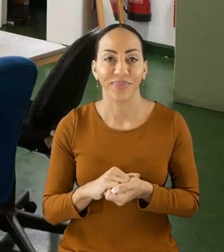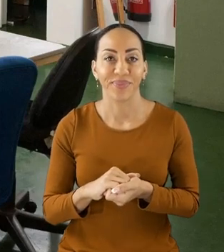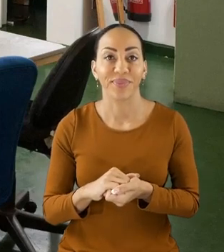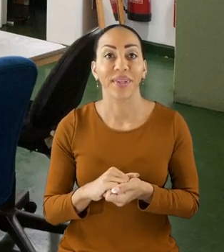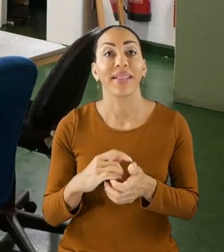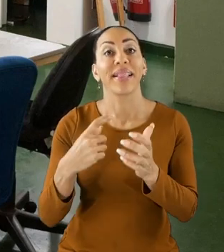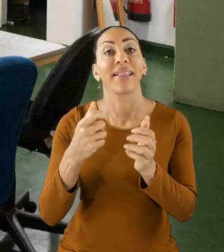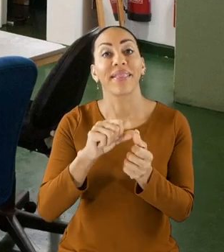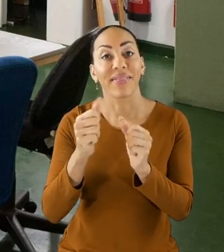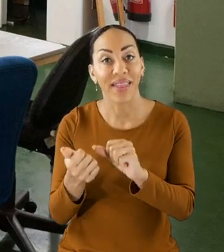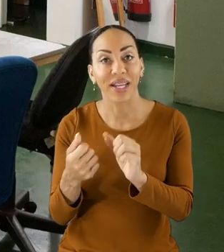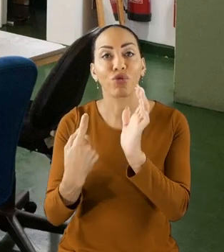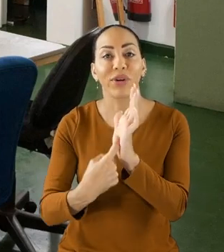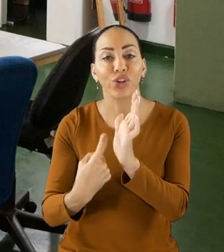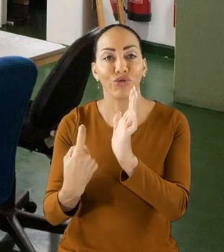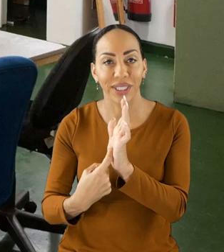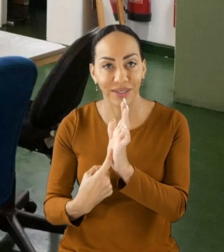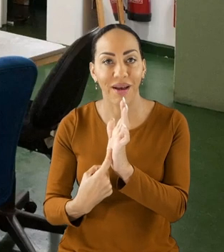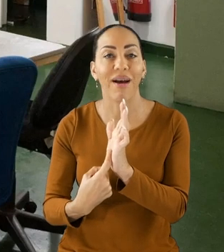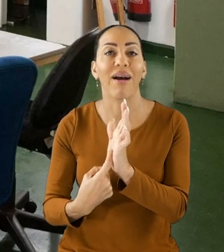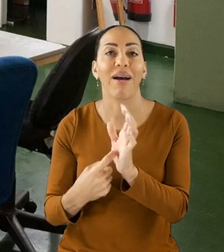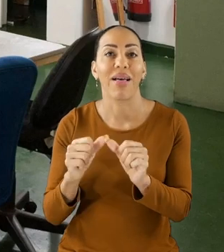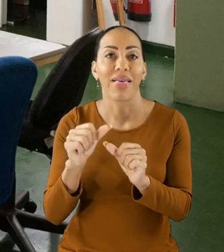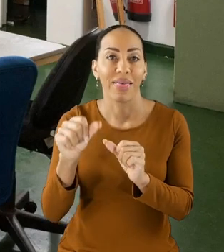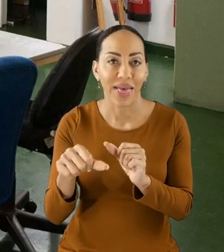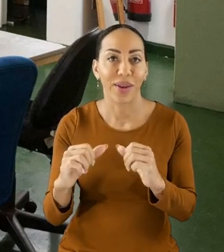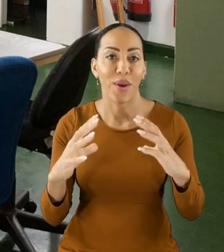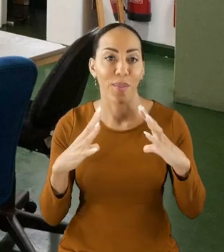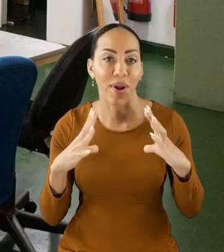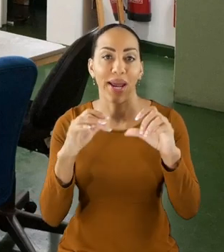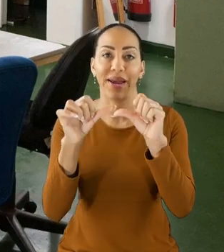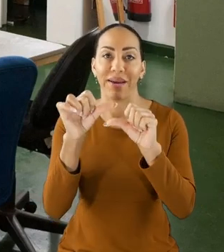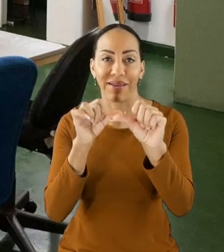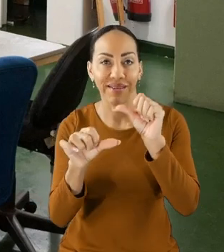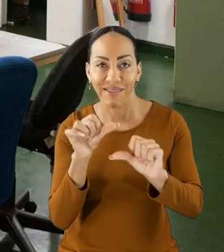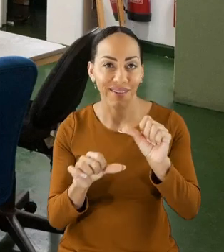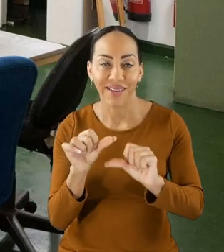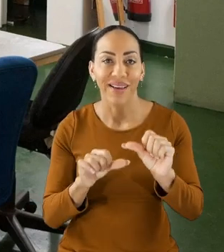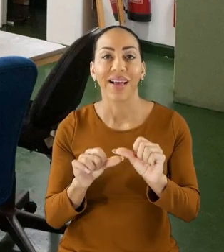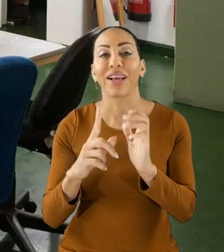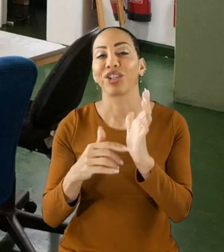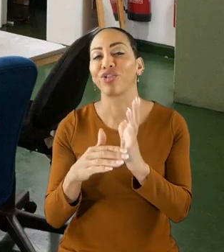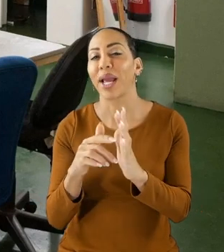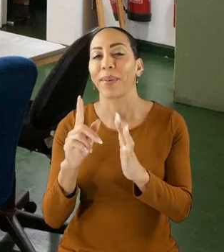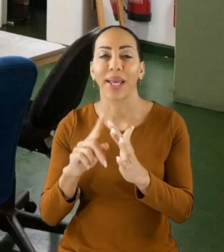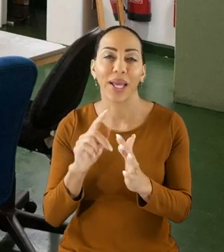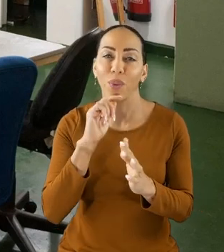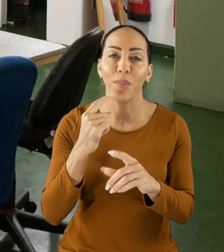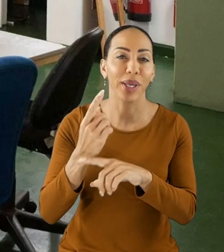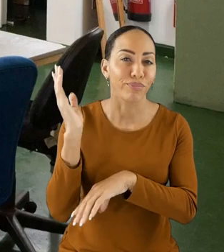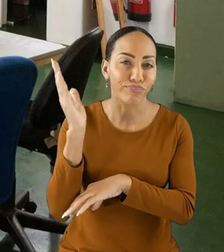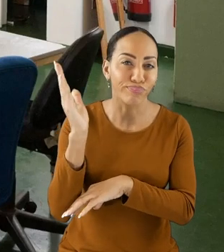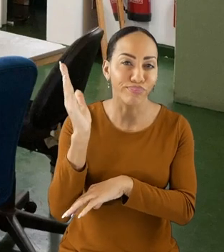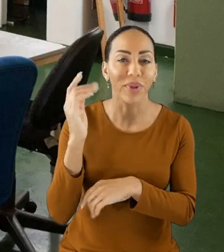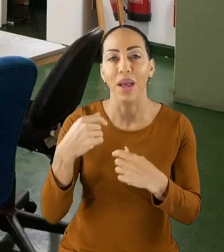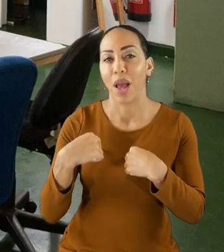and then followed by Richard Reeser. And then another break, and so on. And then we're going to have Jamie's